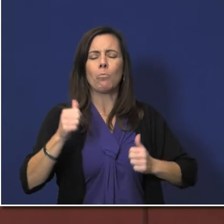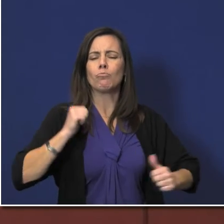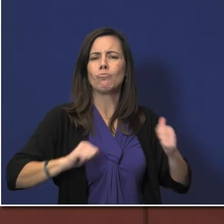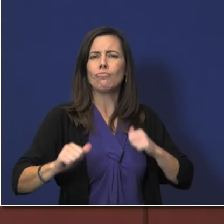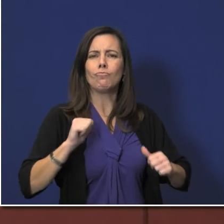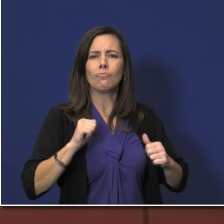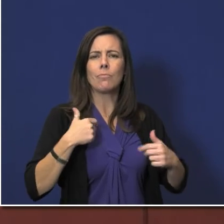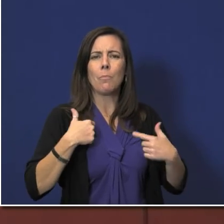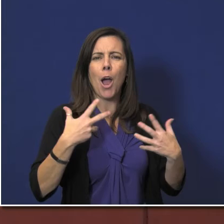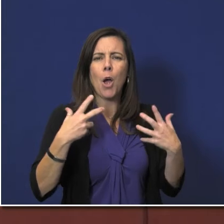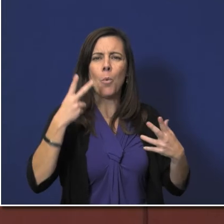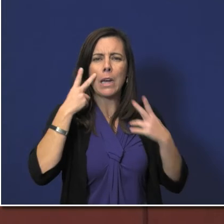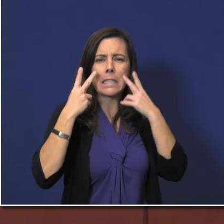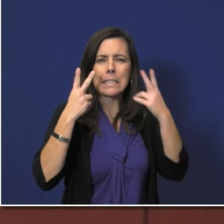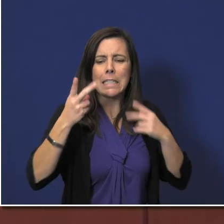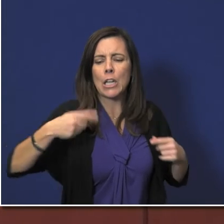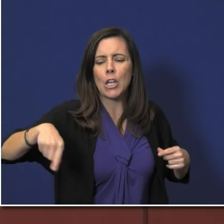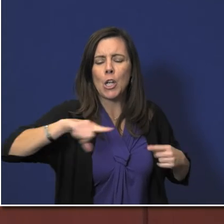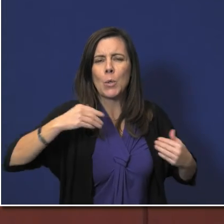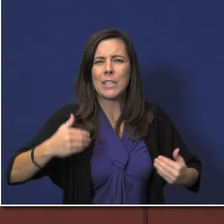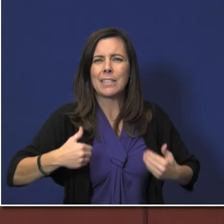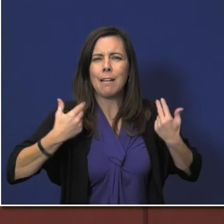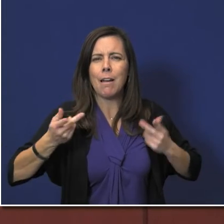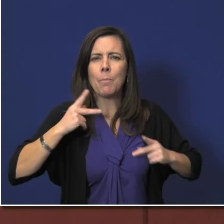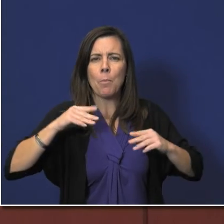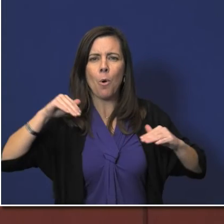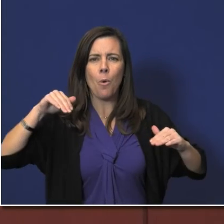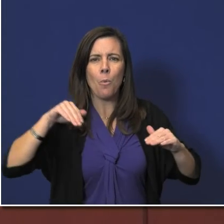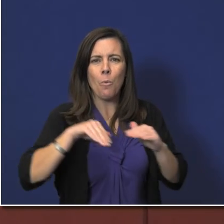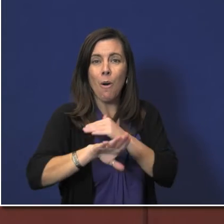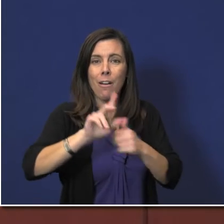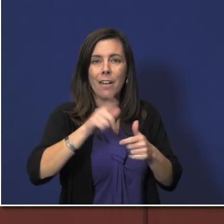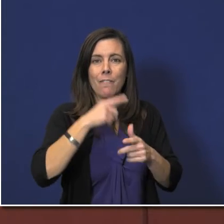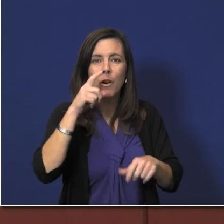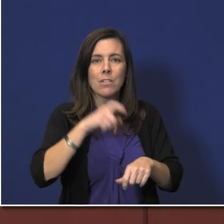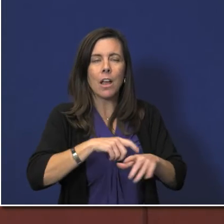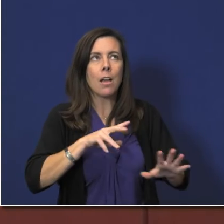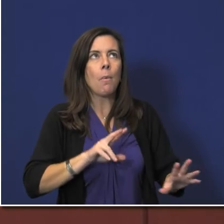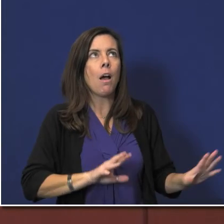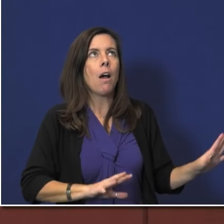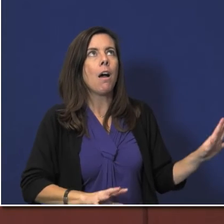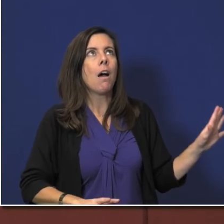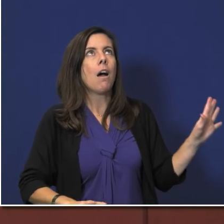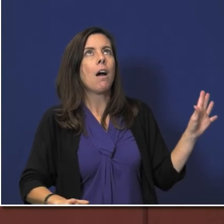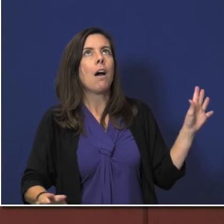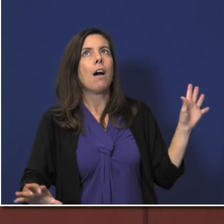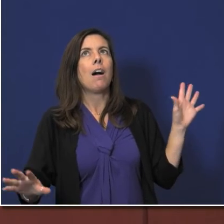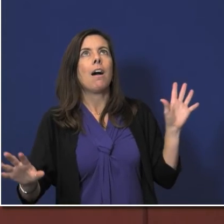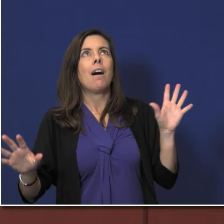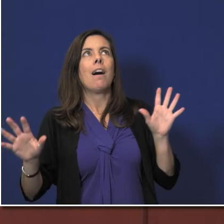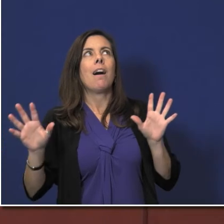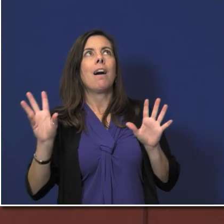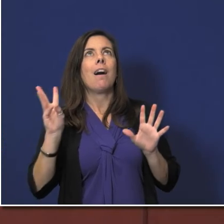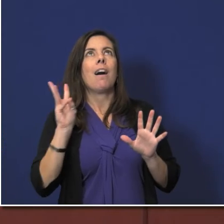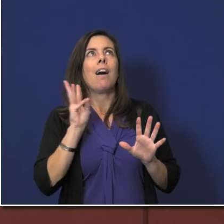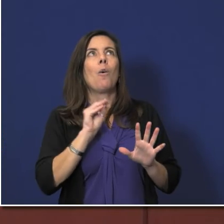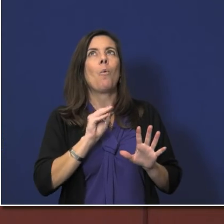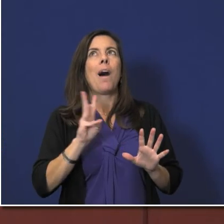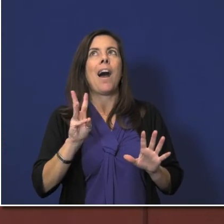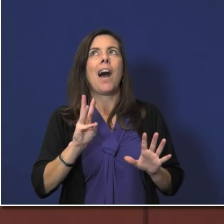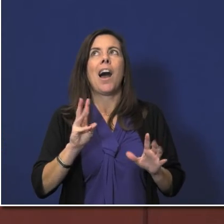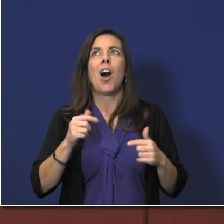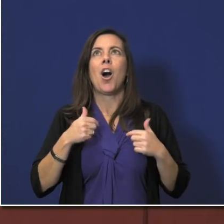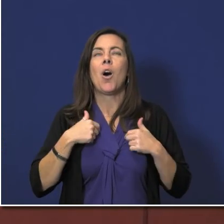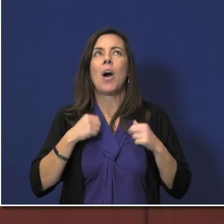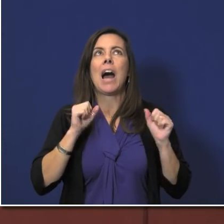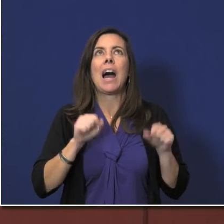for those young people to walk in the first time they see that theater and think, oh my God, this community cares about me.